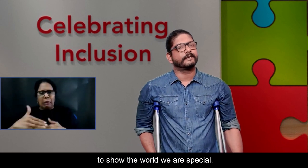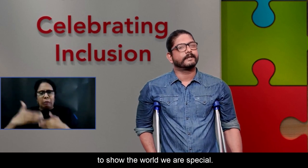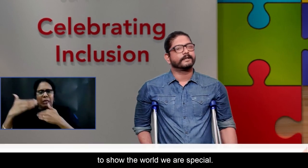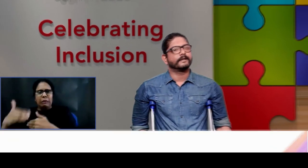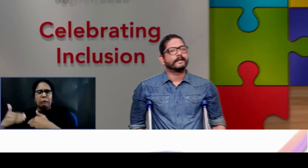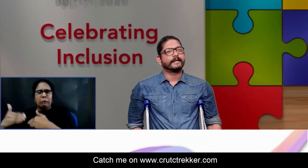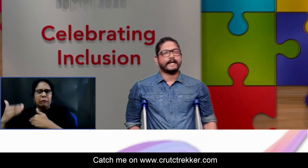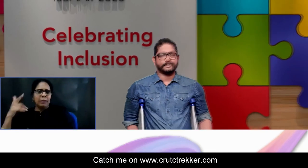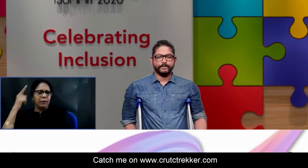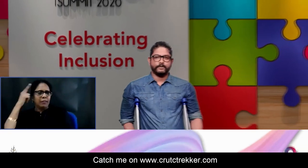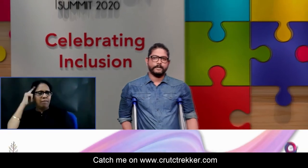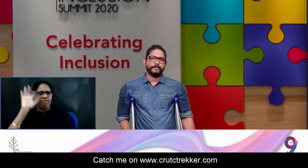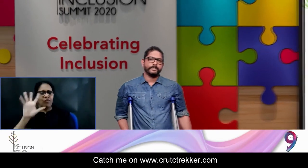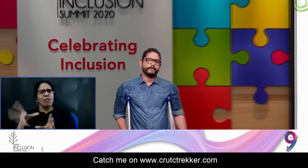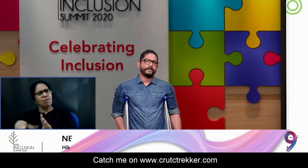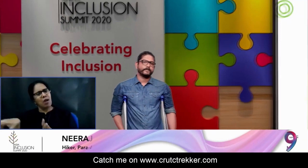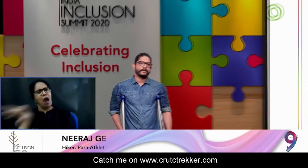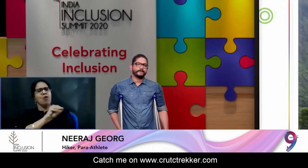special. Catch me on